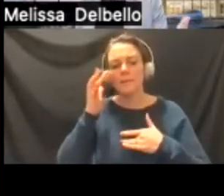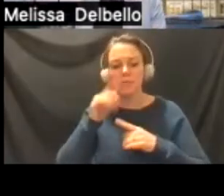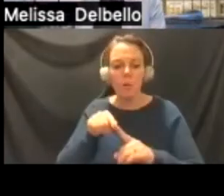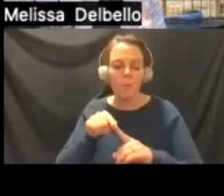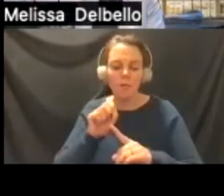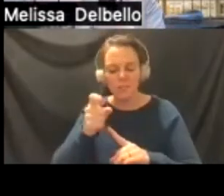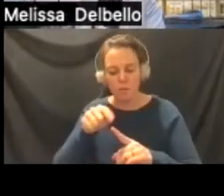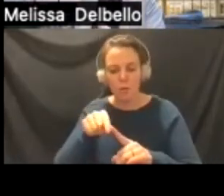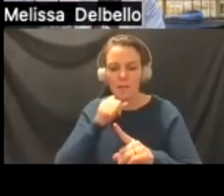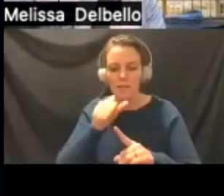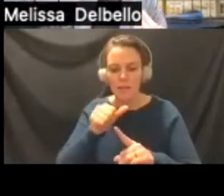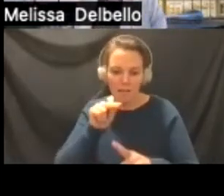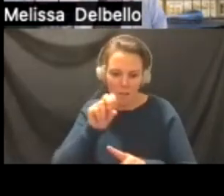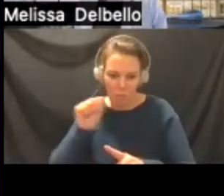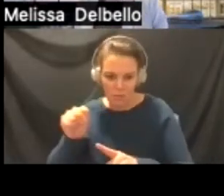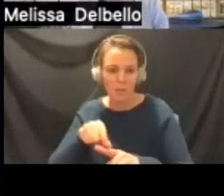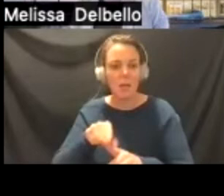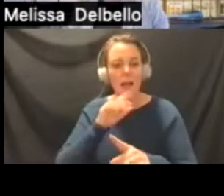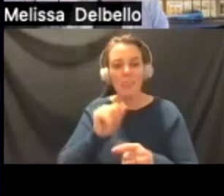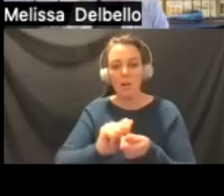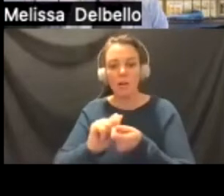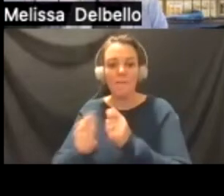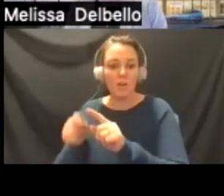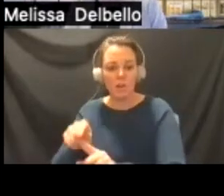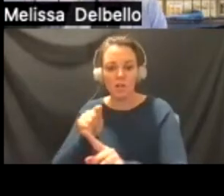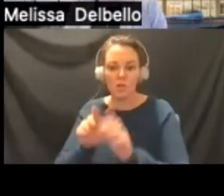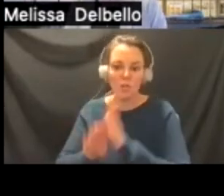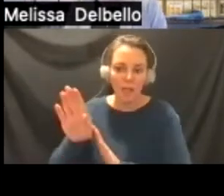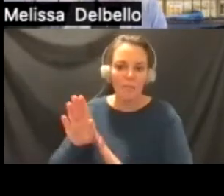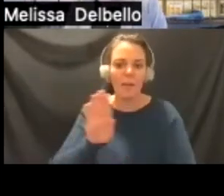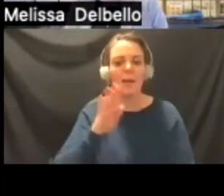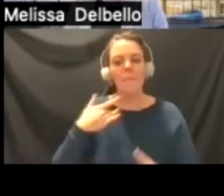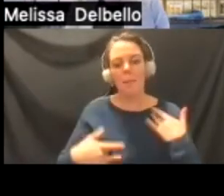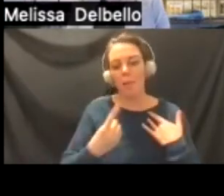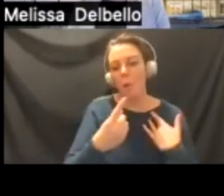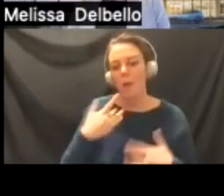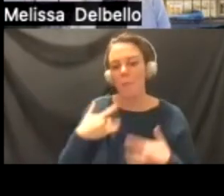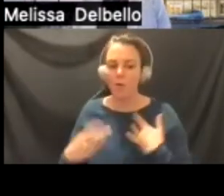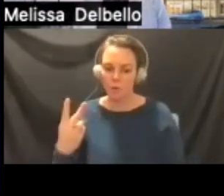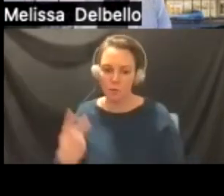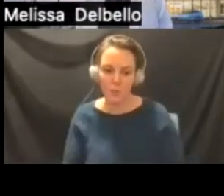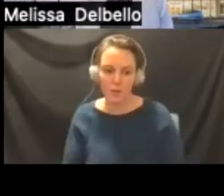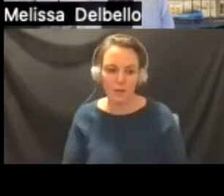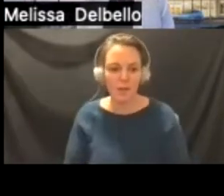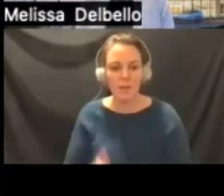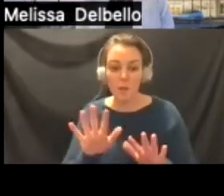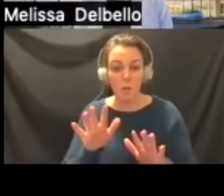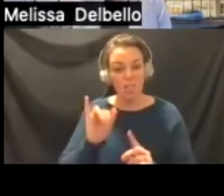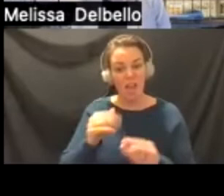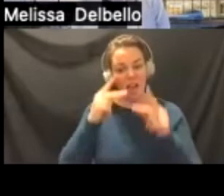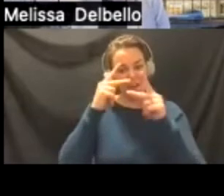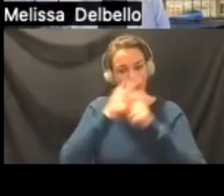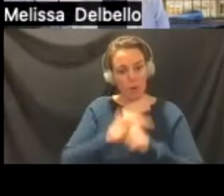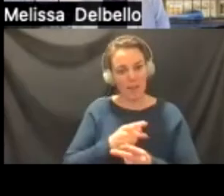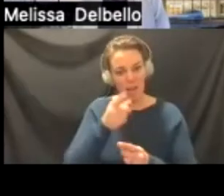specified, and their conversion to developing bipolar 1 and bipolar 2. So they're pretty helpful because,